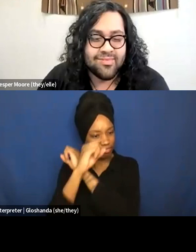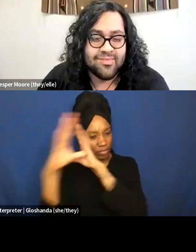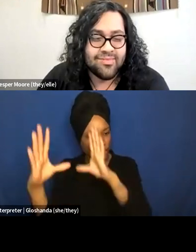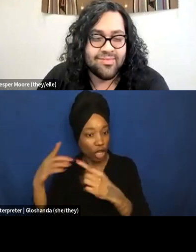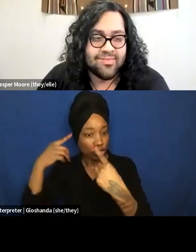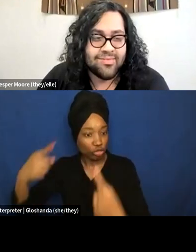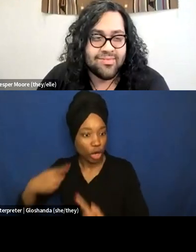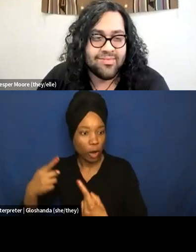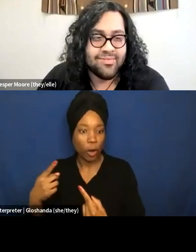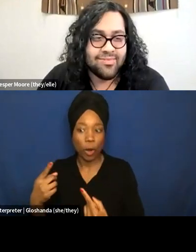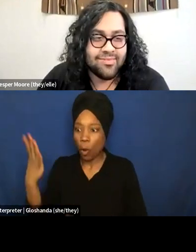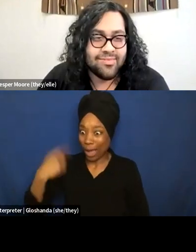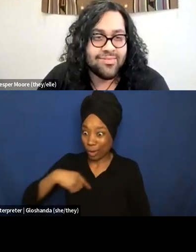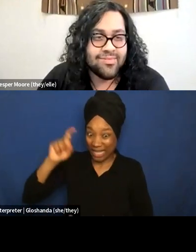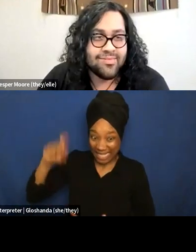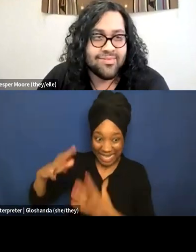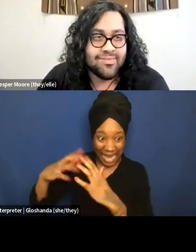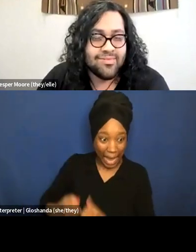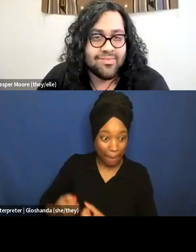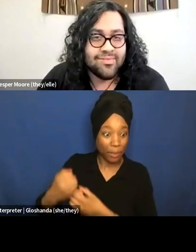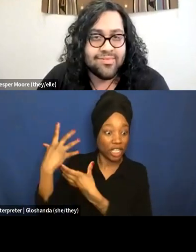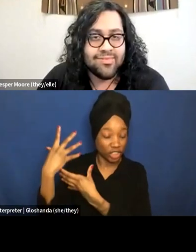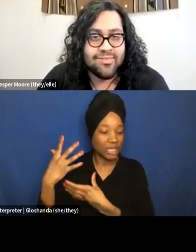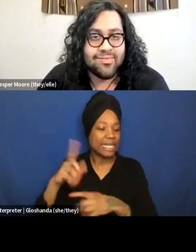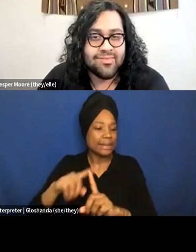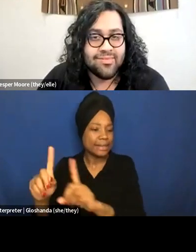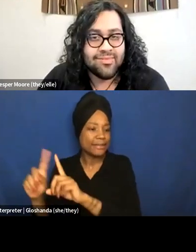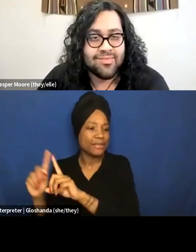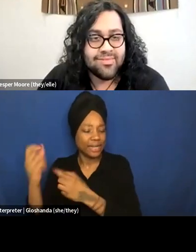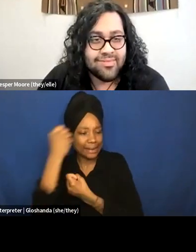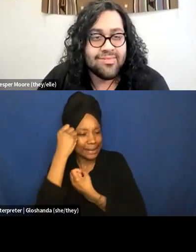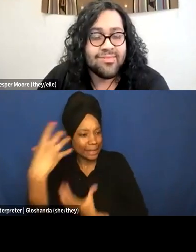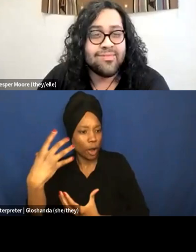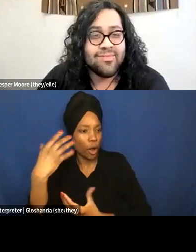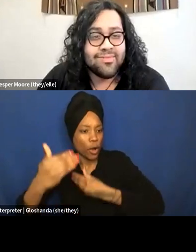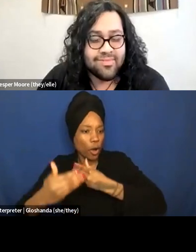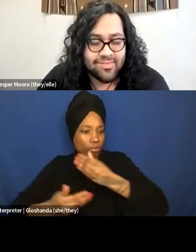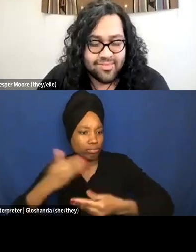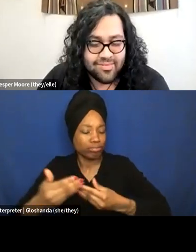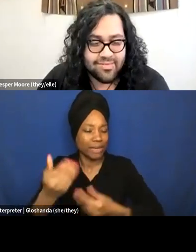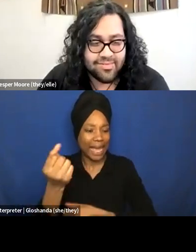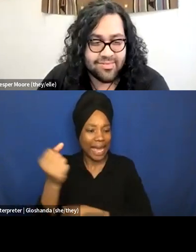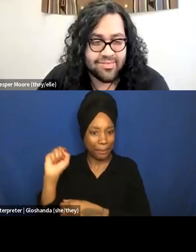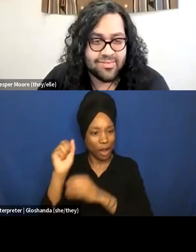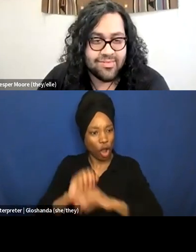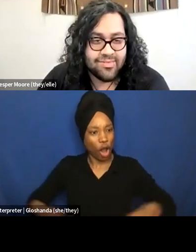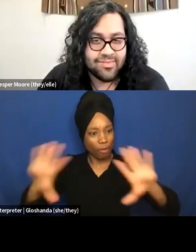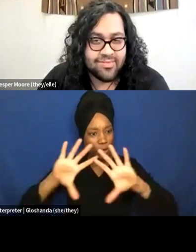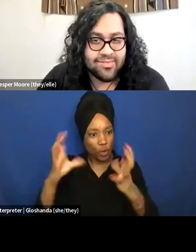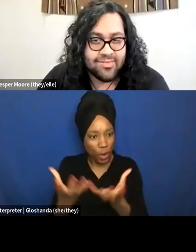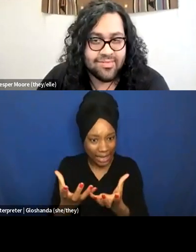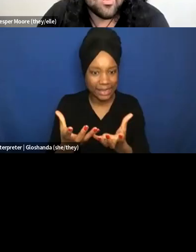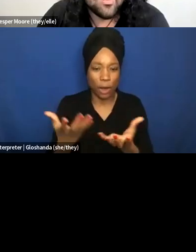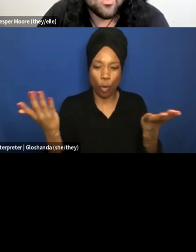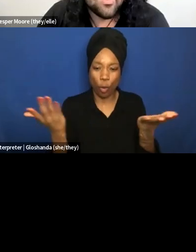our decolonial movements in different parts of the planet, and what was before colonialism, so that